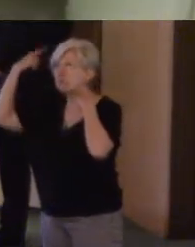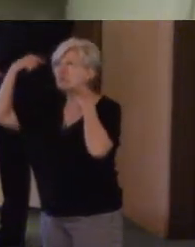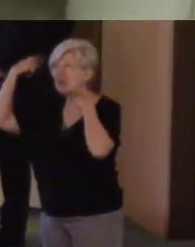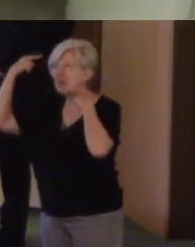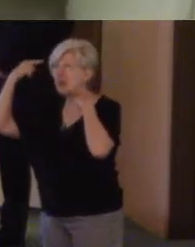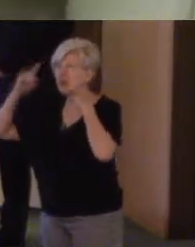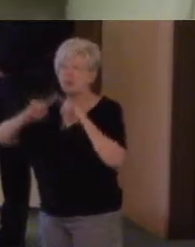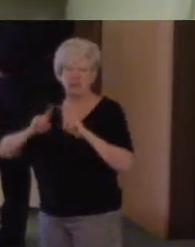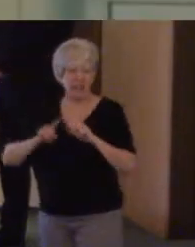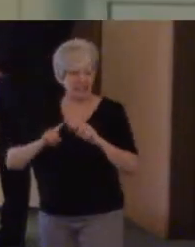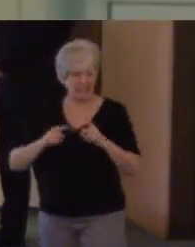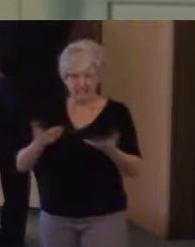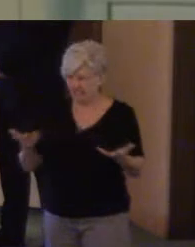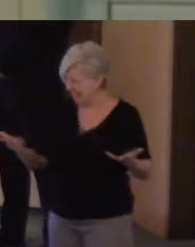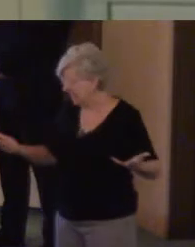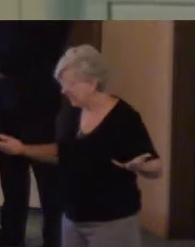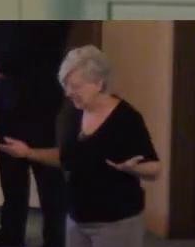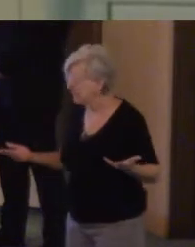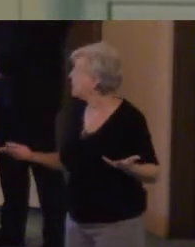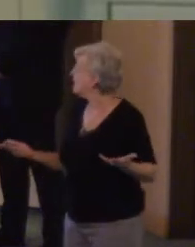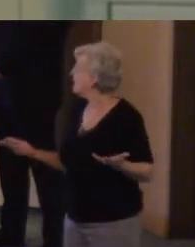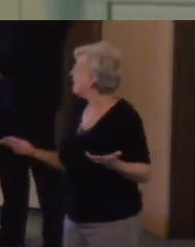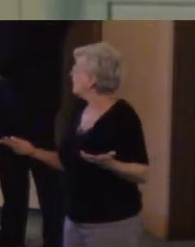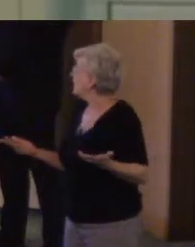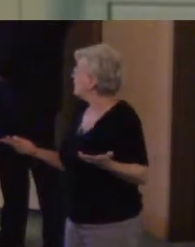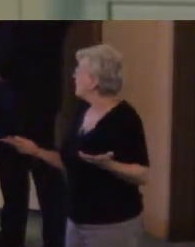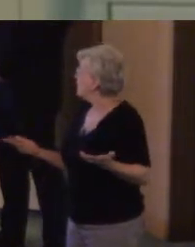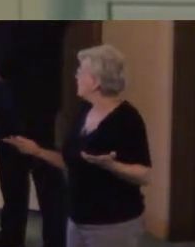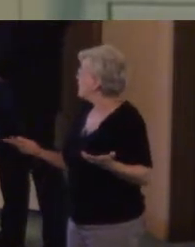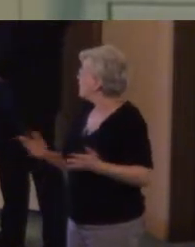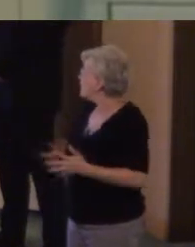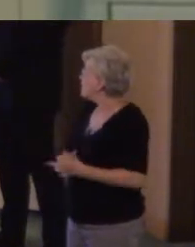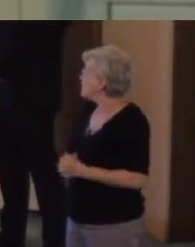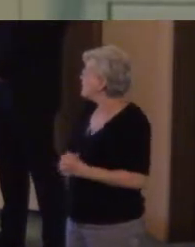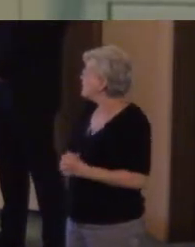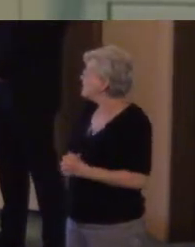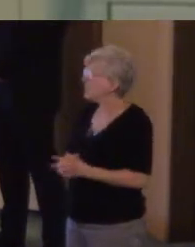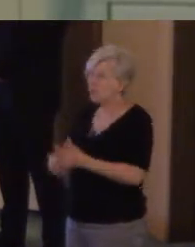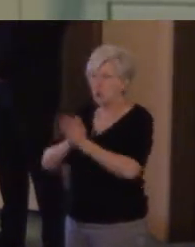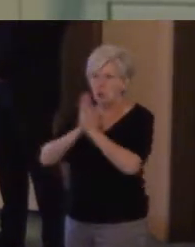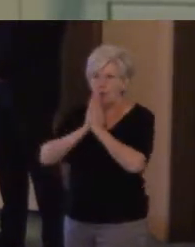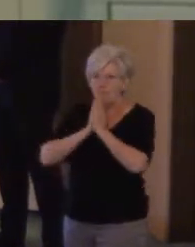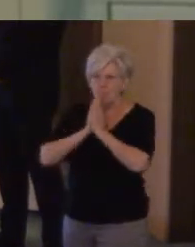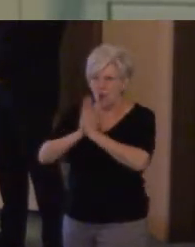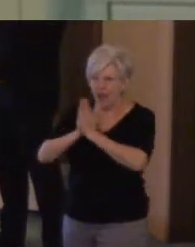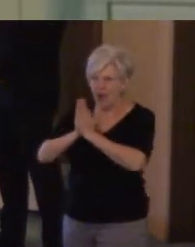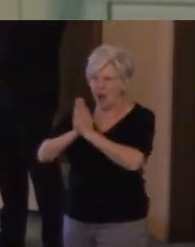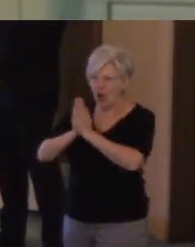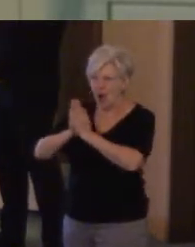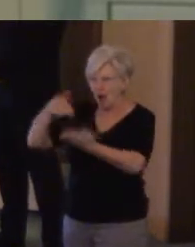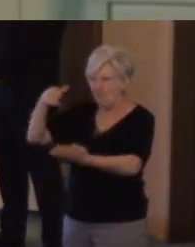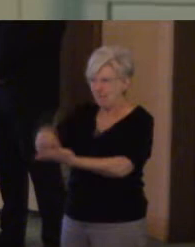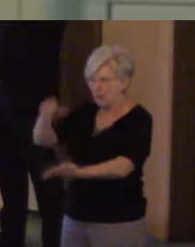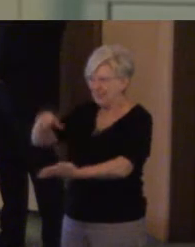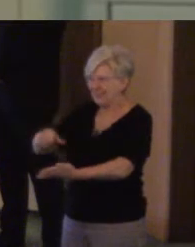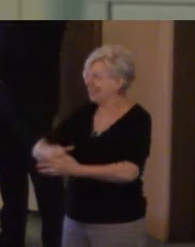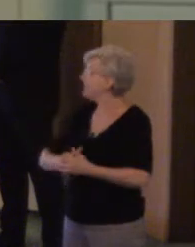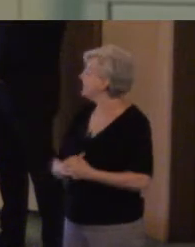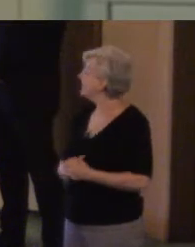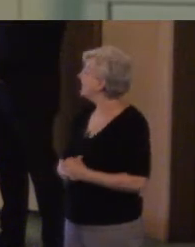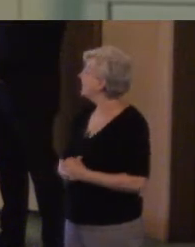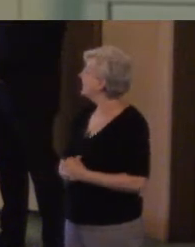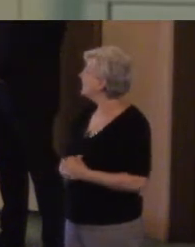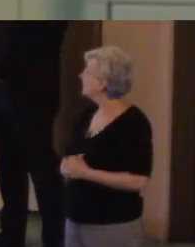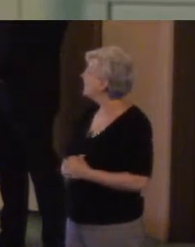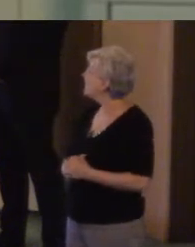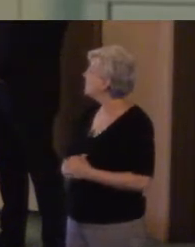Well, that takes care of the voices. Not exactly a space saver, though. Grace might notice. I